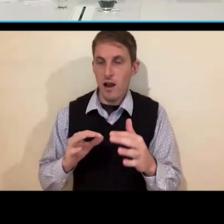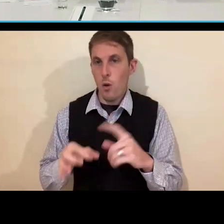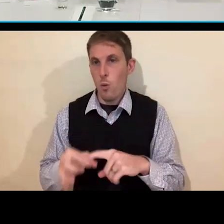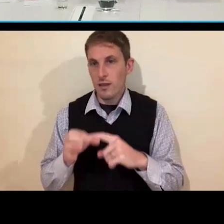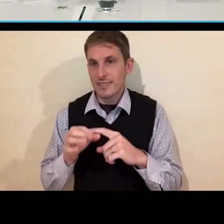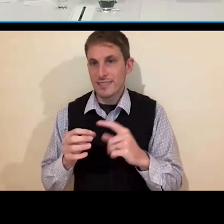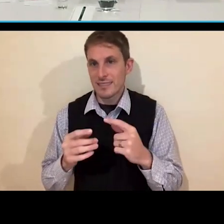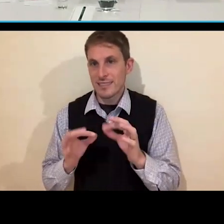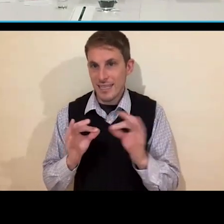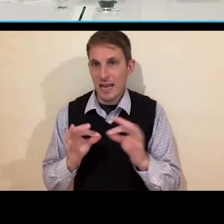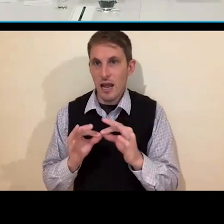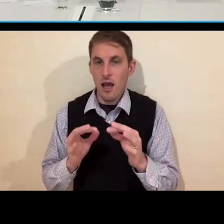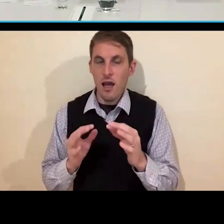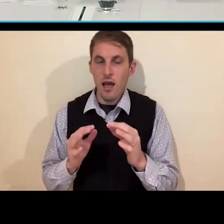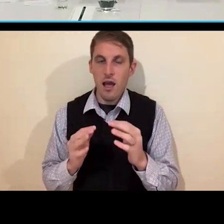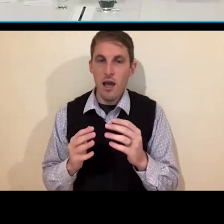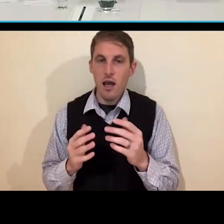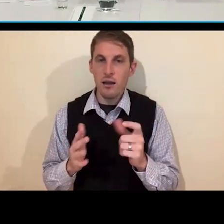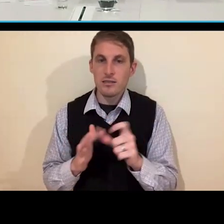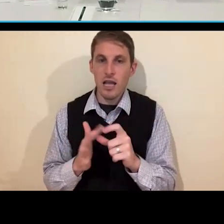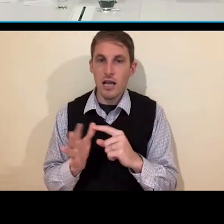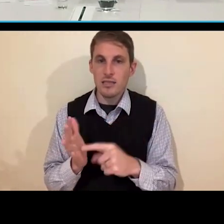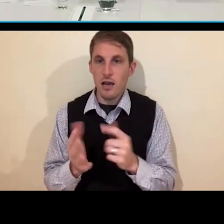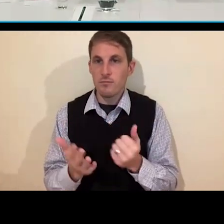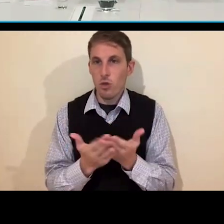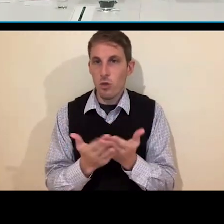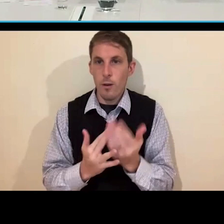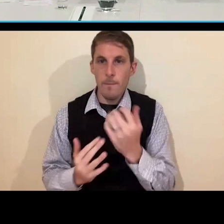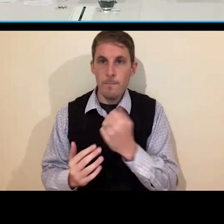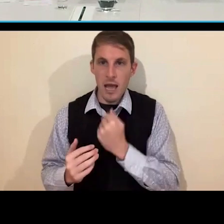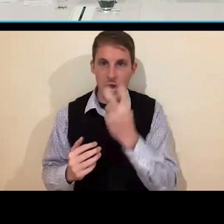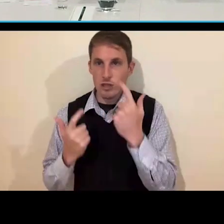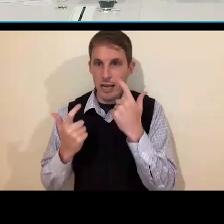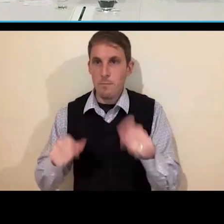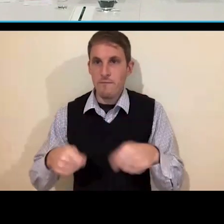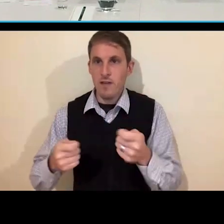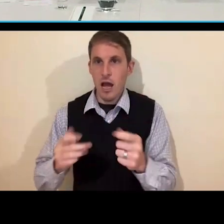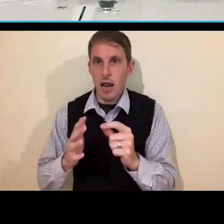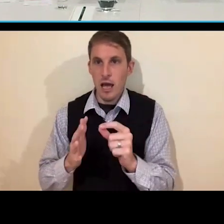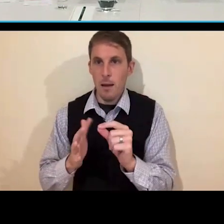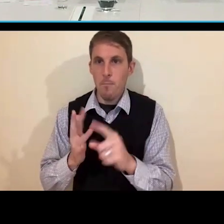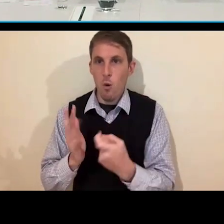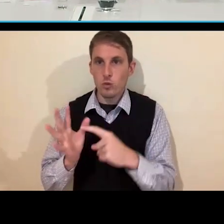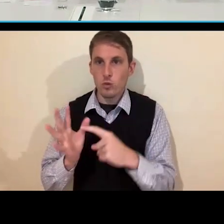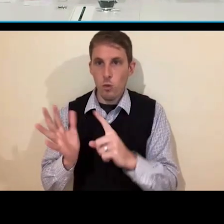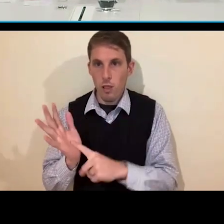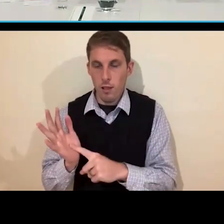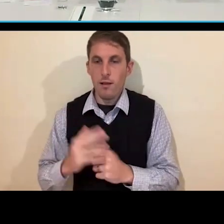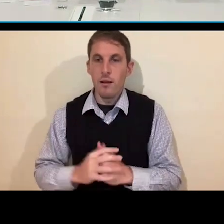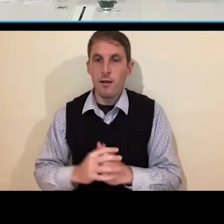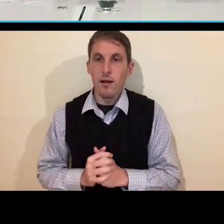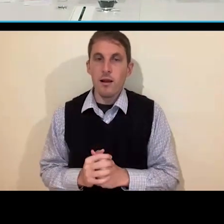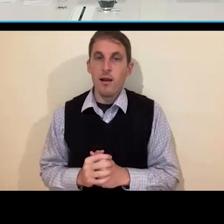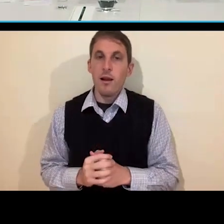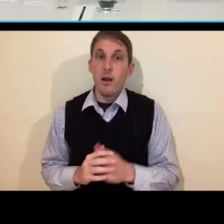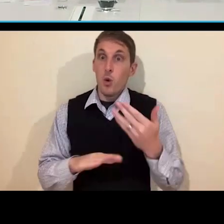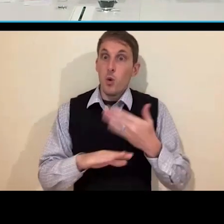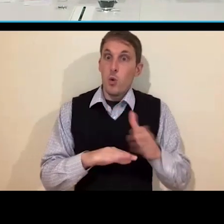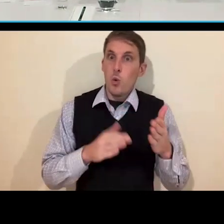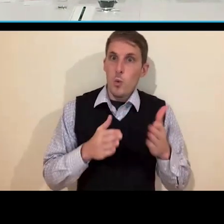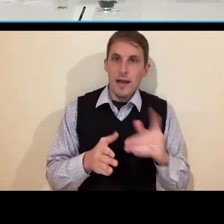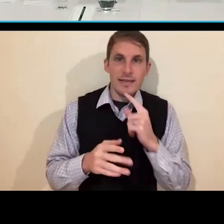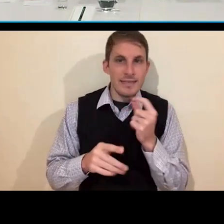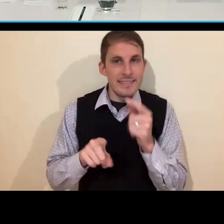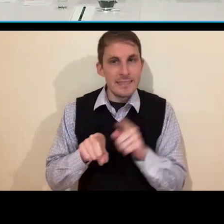submission process and interacting with the My Aged Care provider portal. And this will follow a really similar pattern. But here